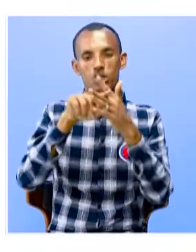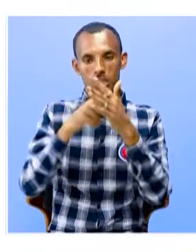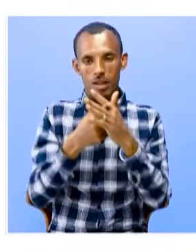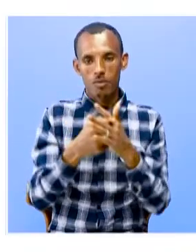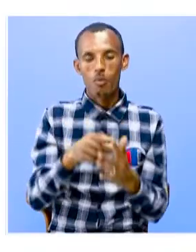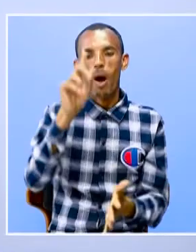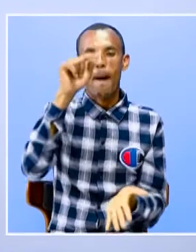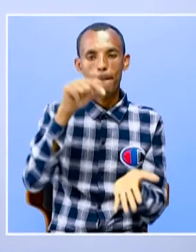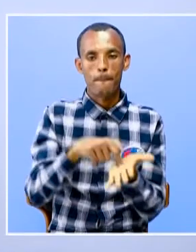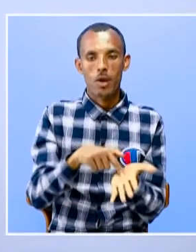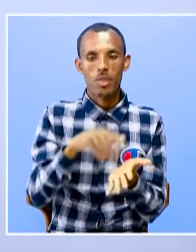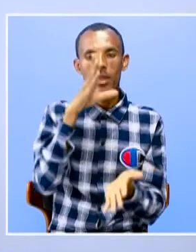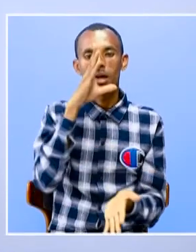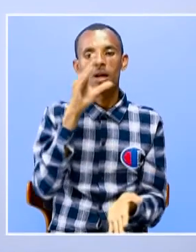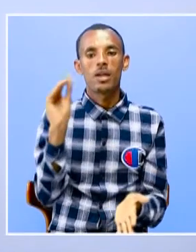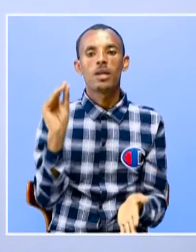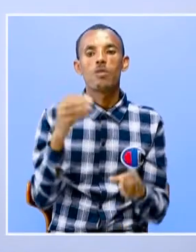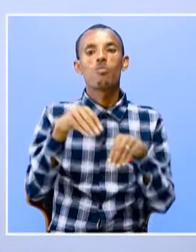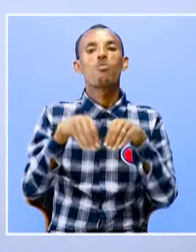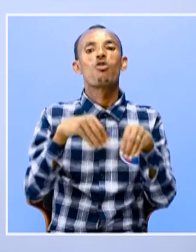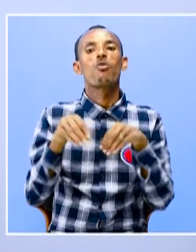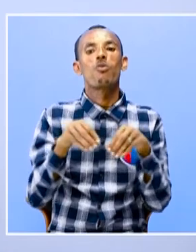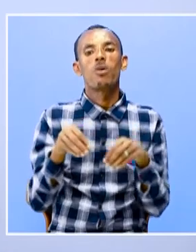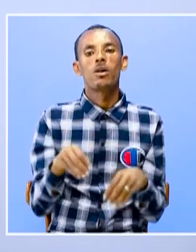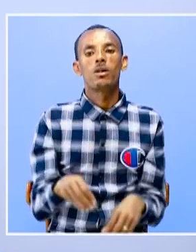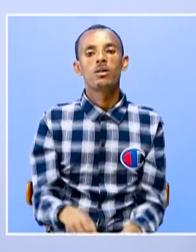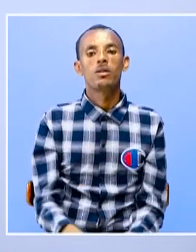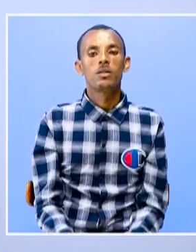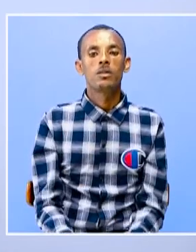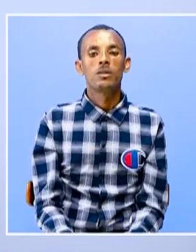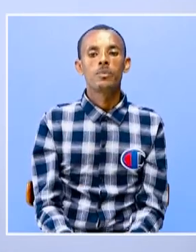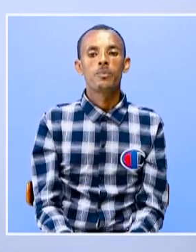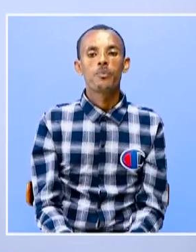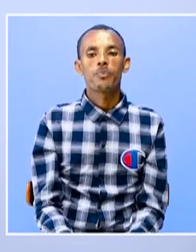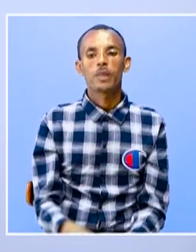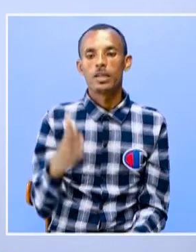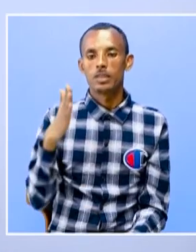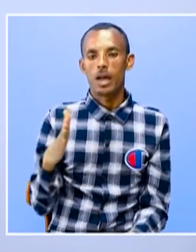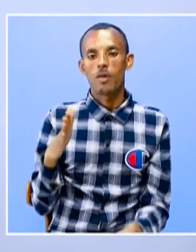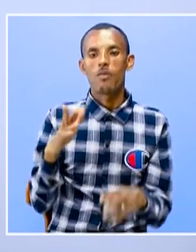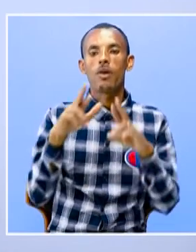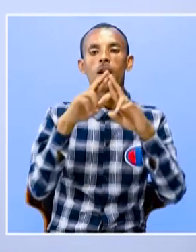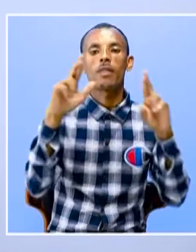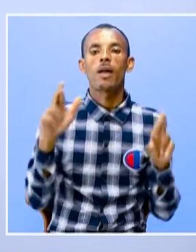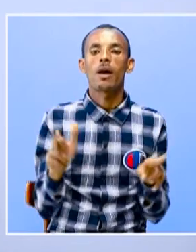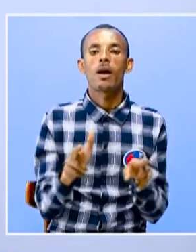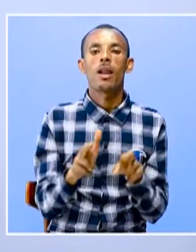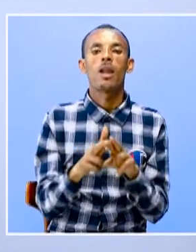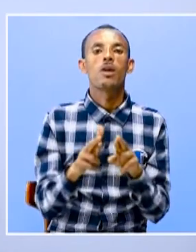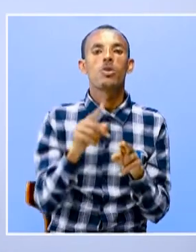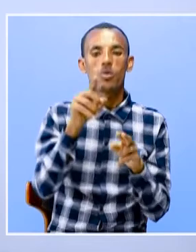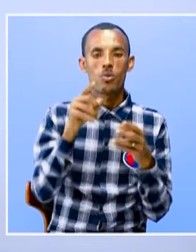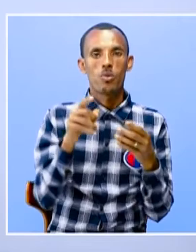one point and you just move around the side of the rectangle until